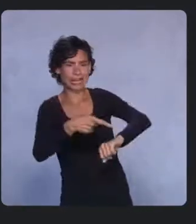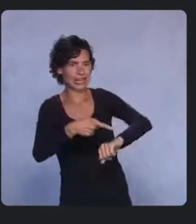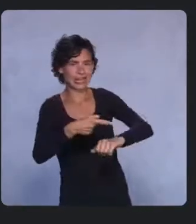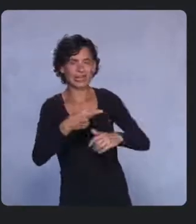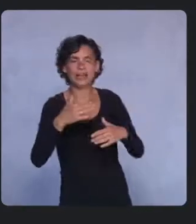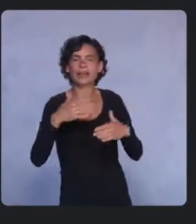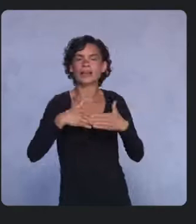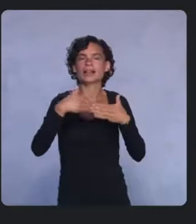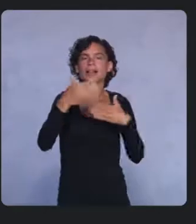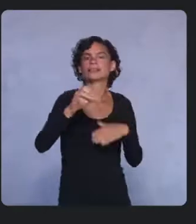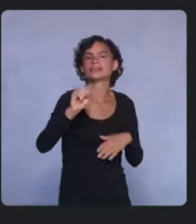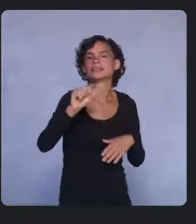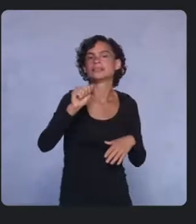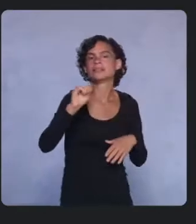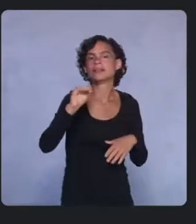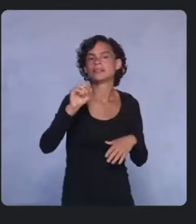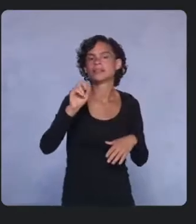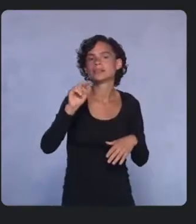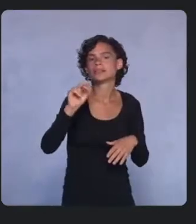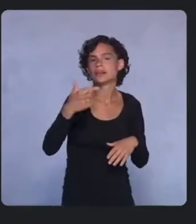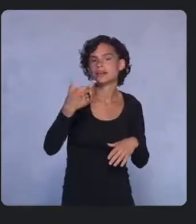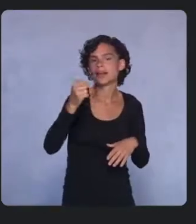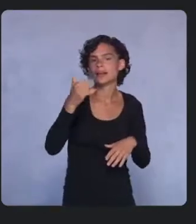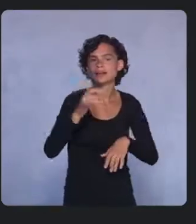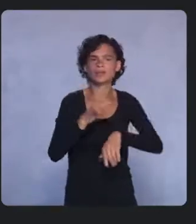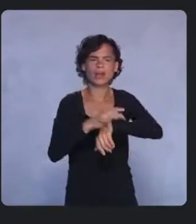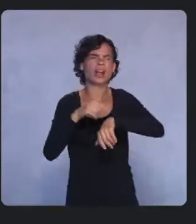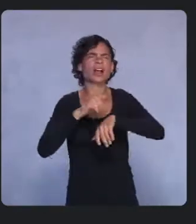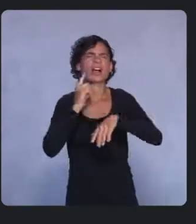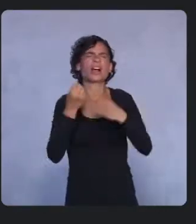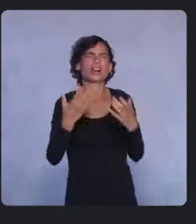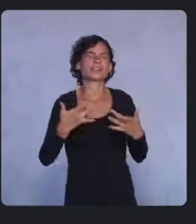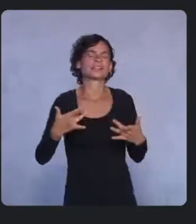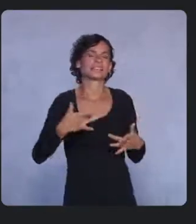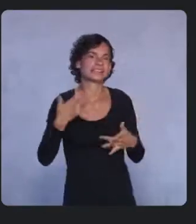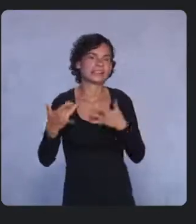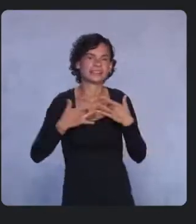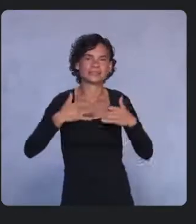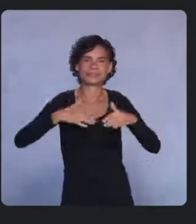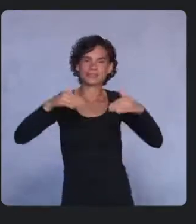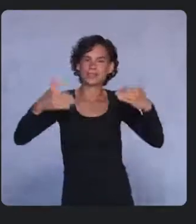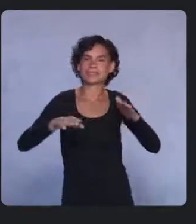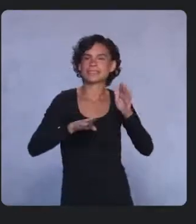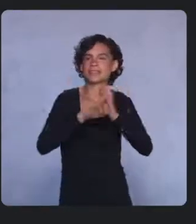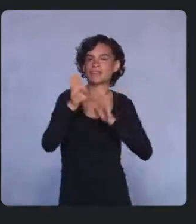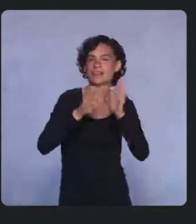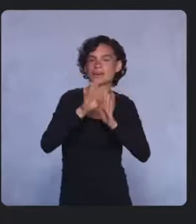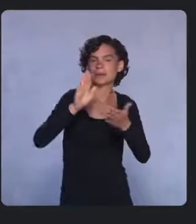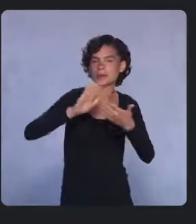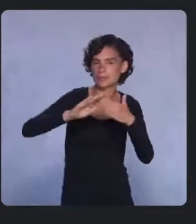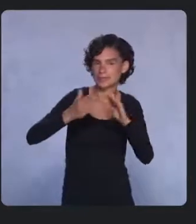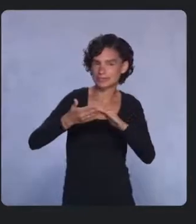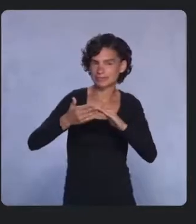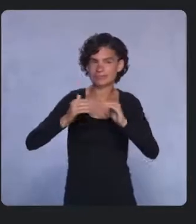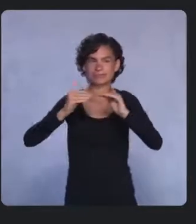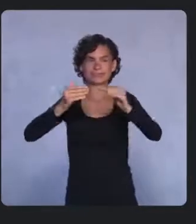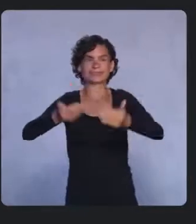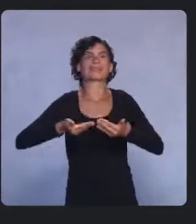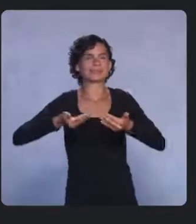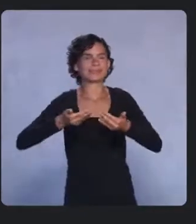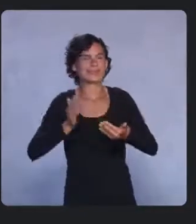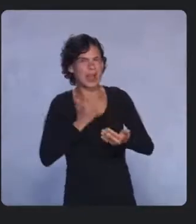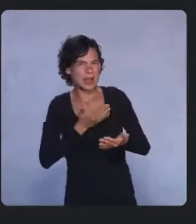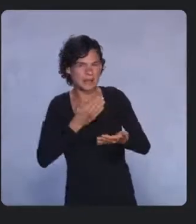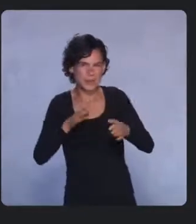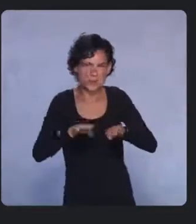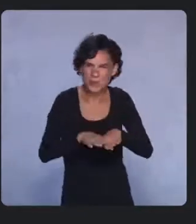Galaxy Watch. I am truly excited to welcome the developer community to our new, vibrant, and open ecosystem. Thank